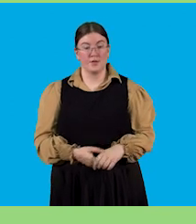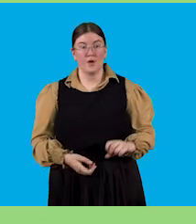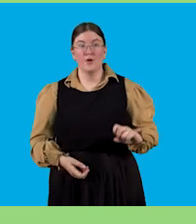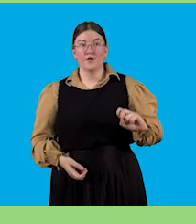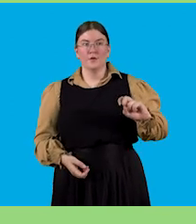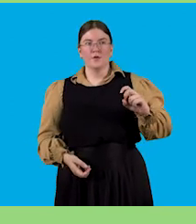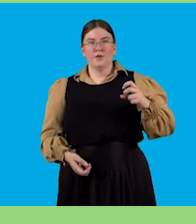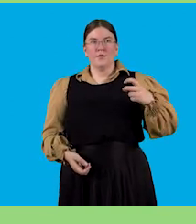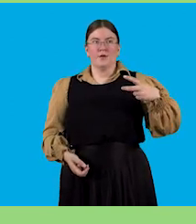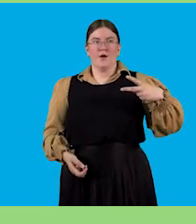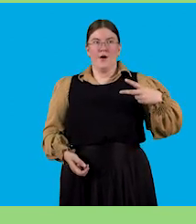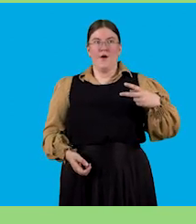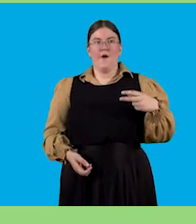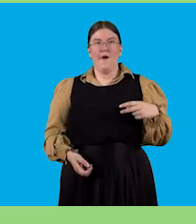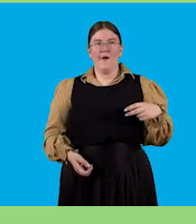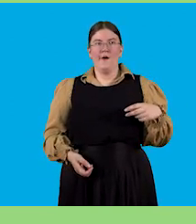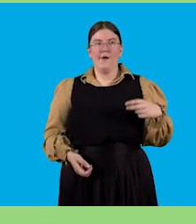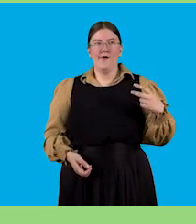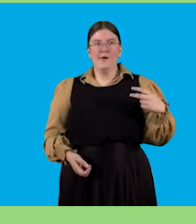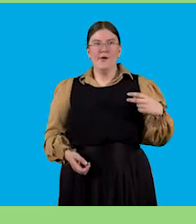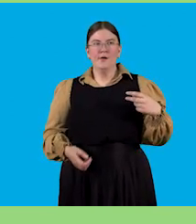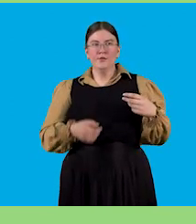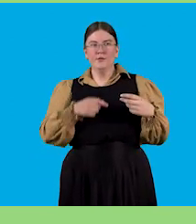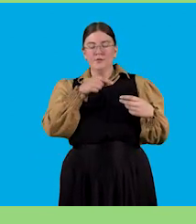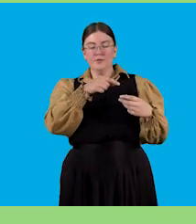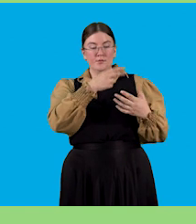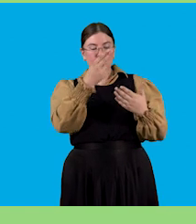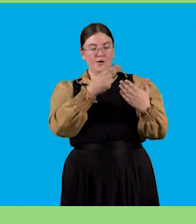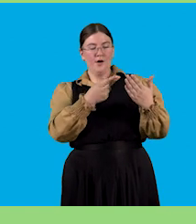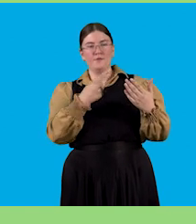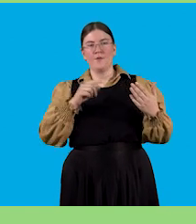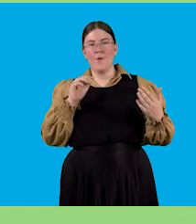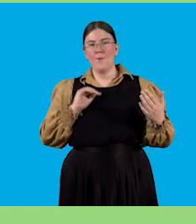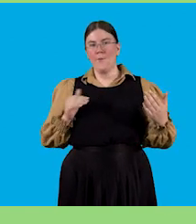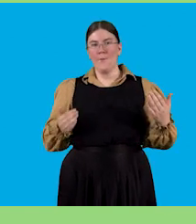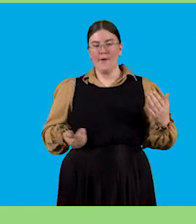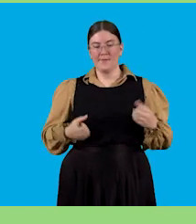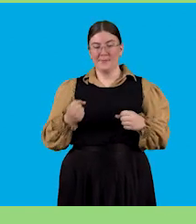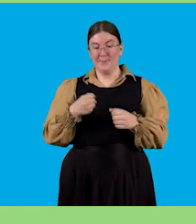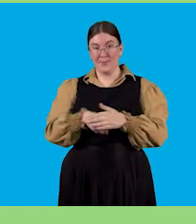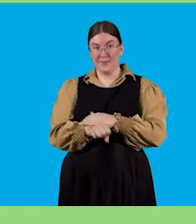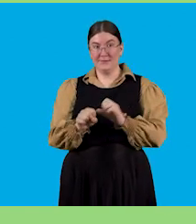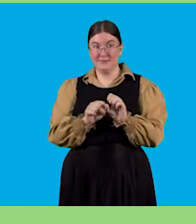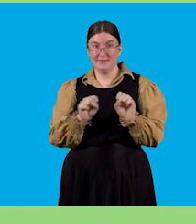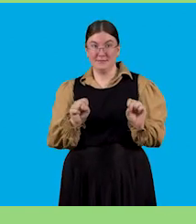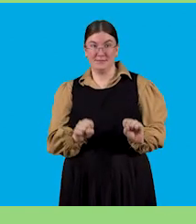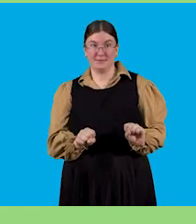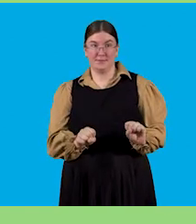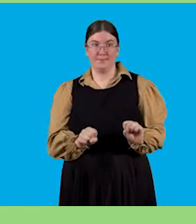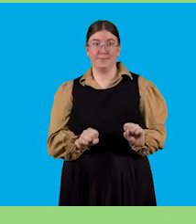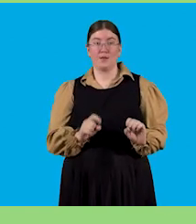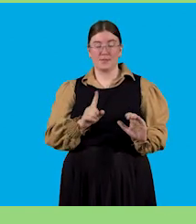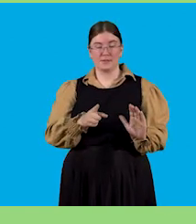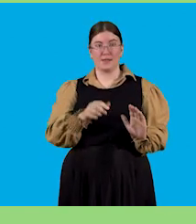Okay, second instruction, there is a diagram of the female reproductive system. And the instruction